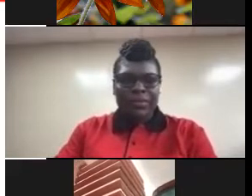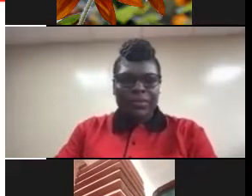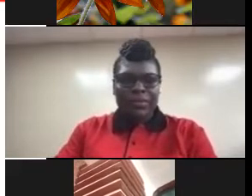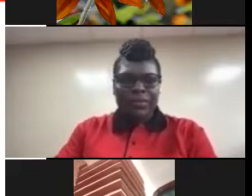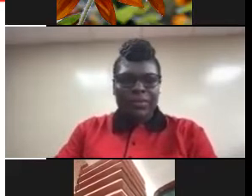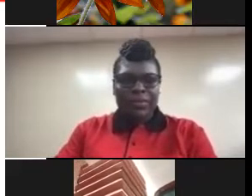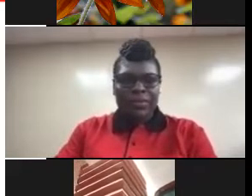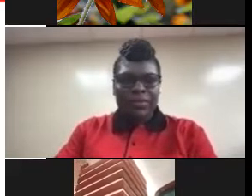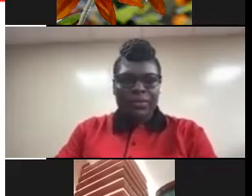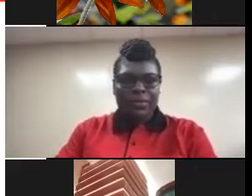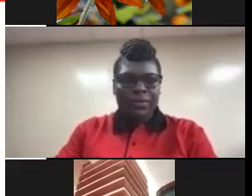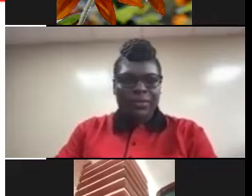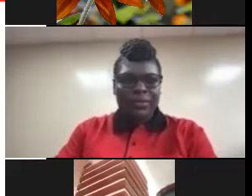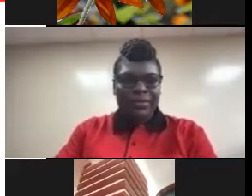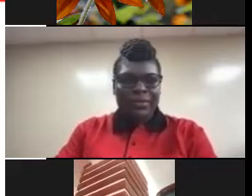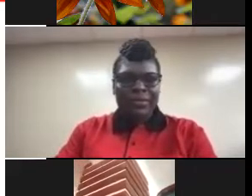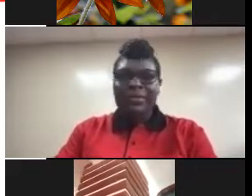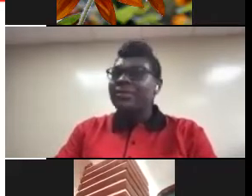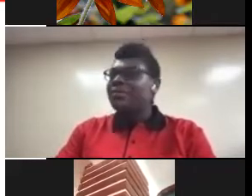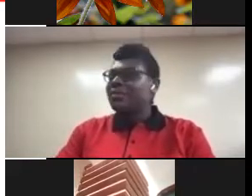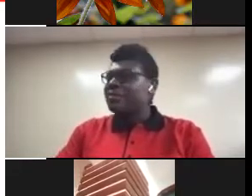digital essay competition.